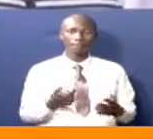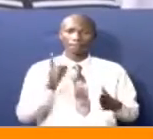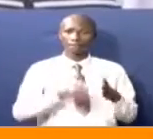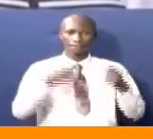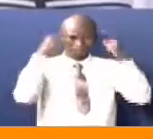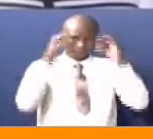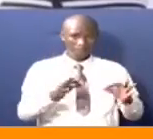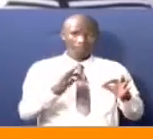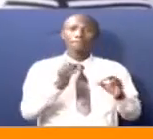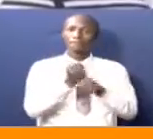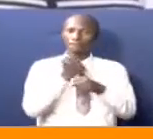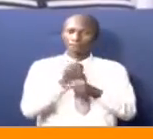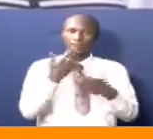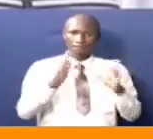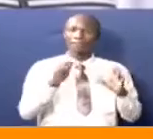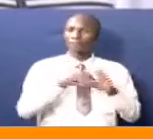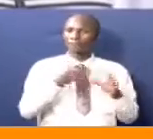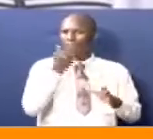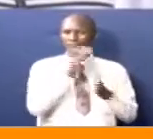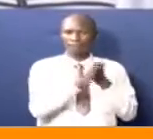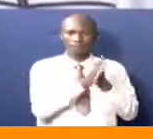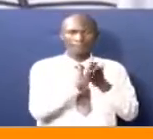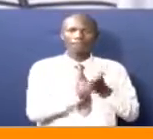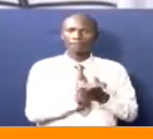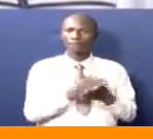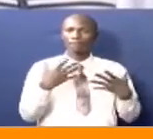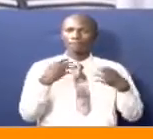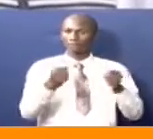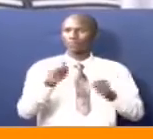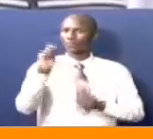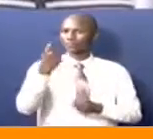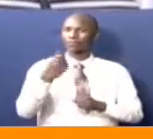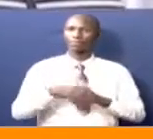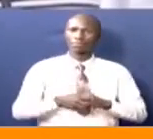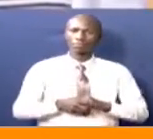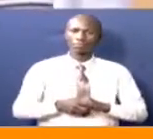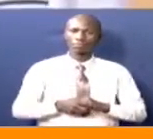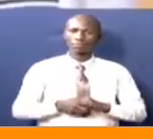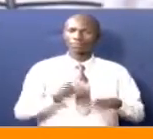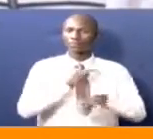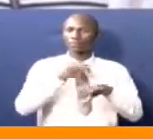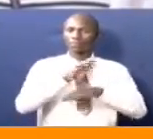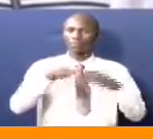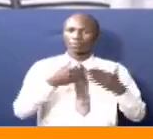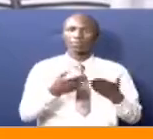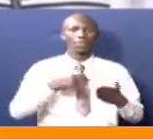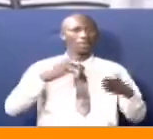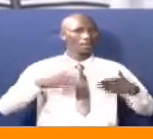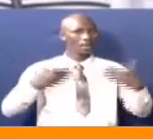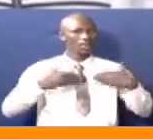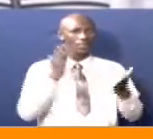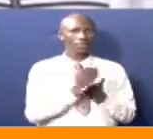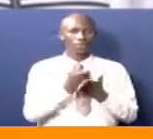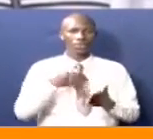decision has been made in the best interest of the health of Kenyans and the nation at large. We're glad that now